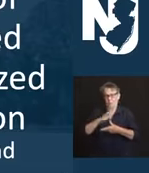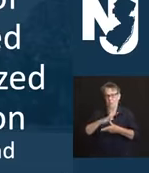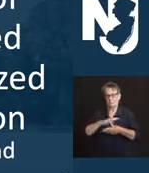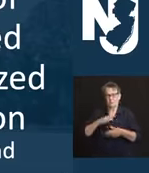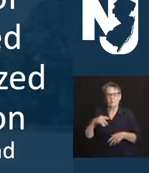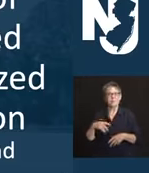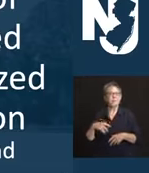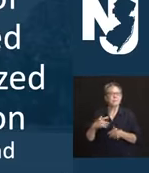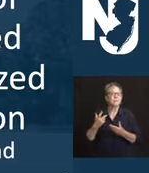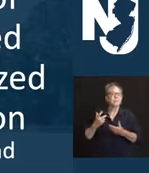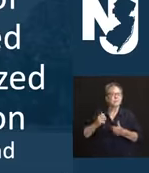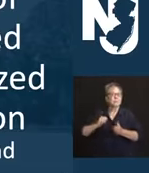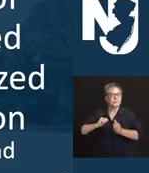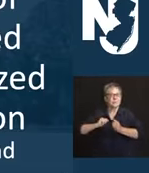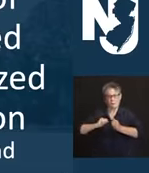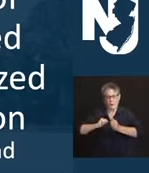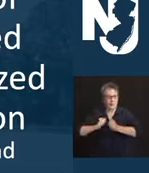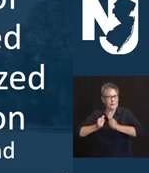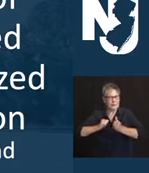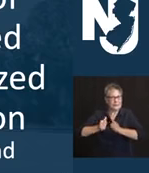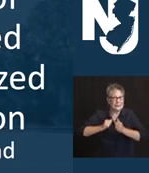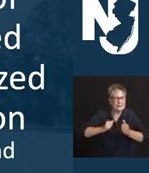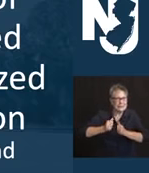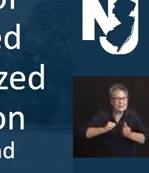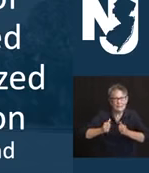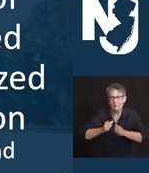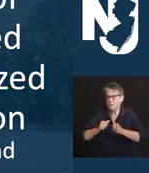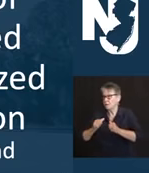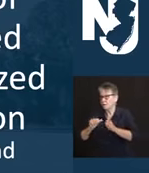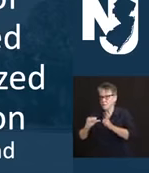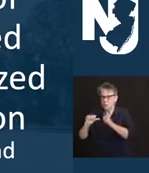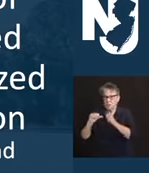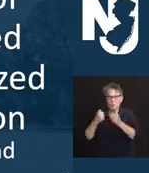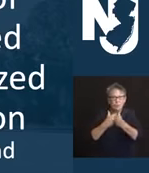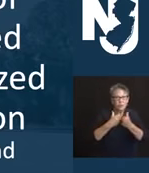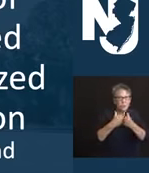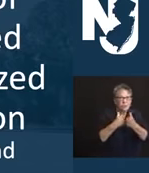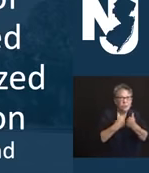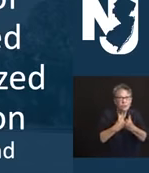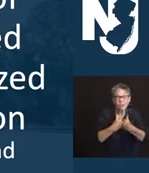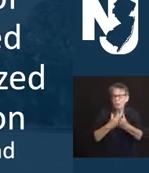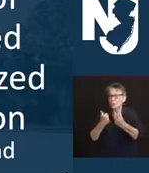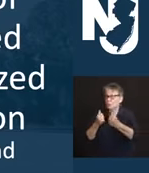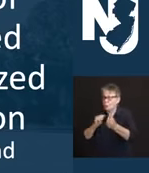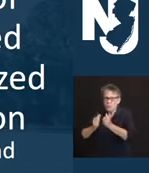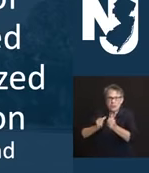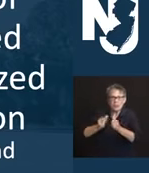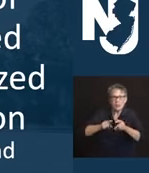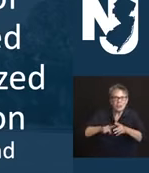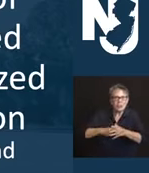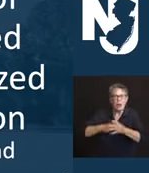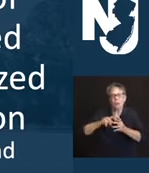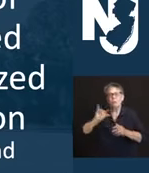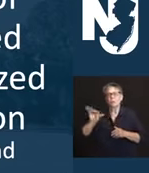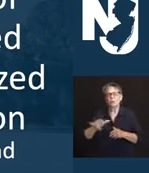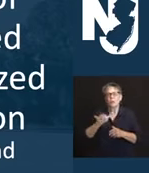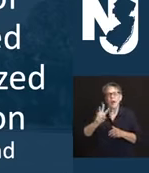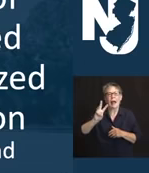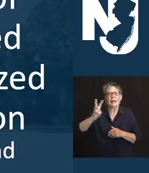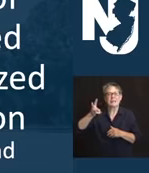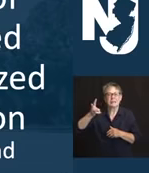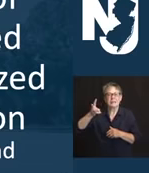July 6th. And finally, for high-risk sports, such as football, non-contact drills